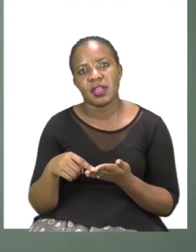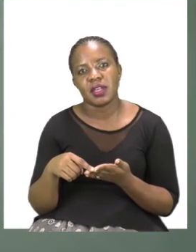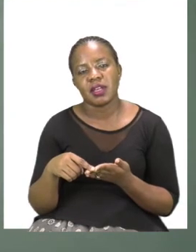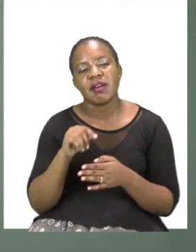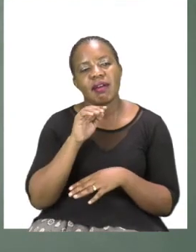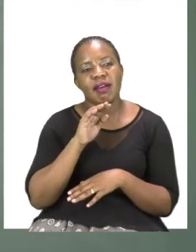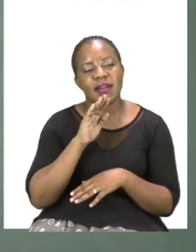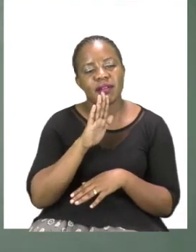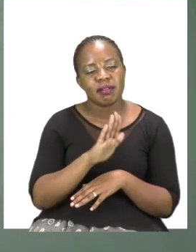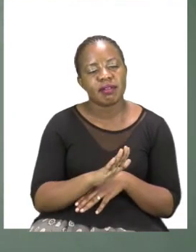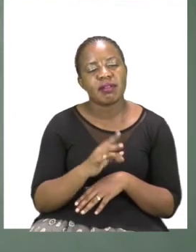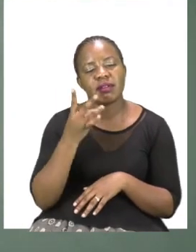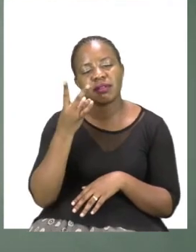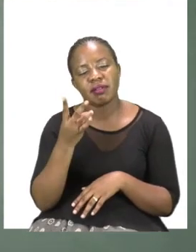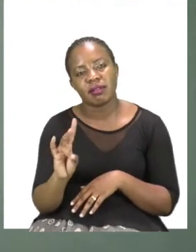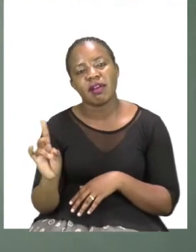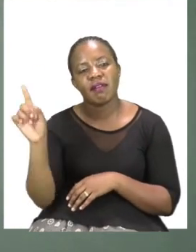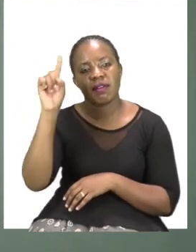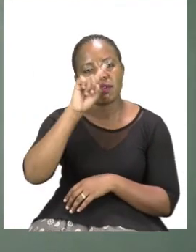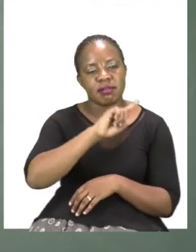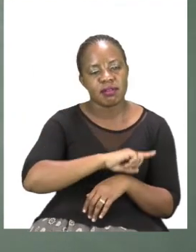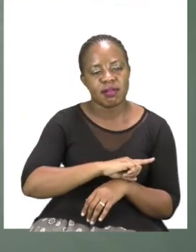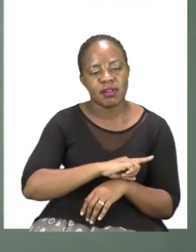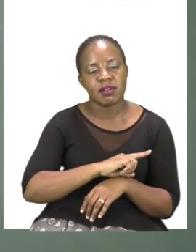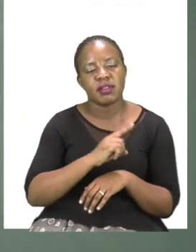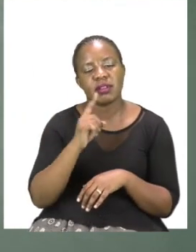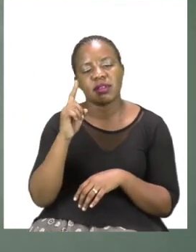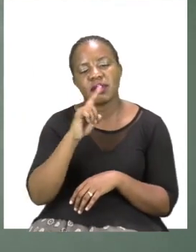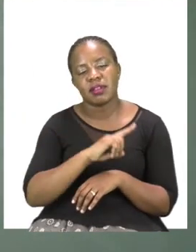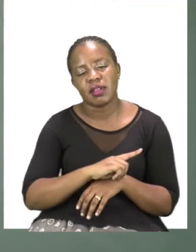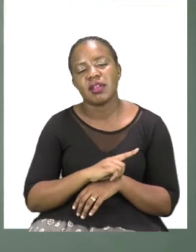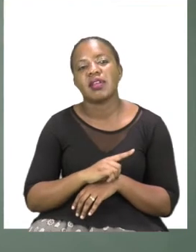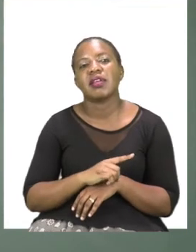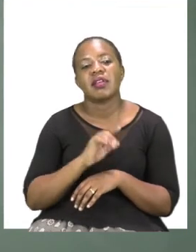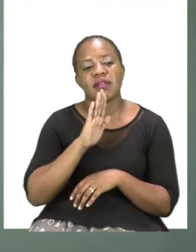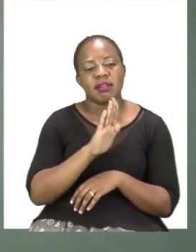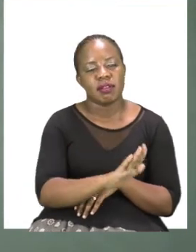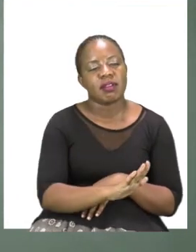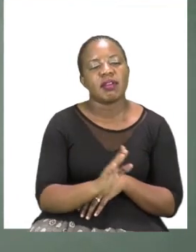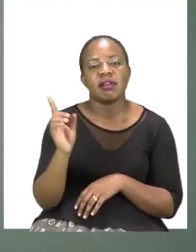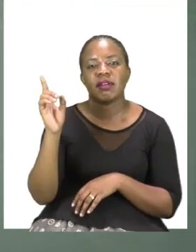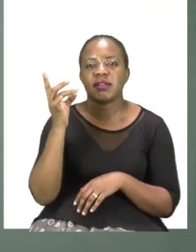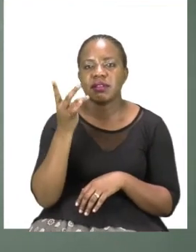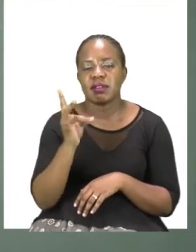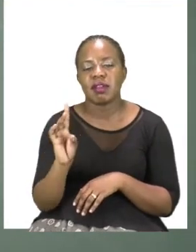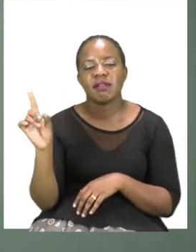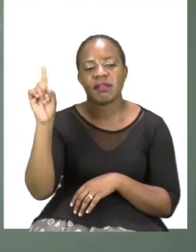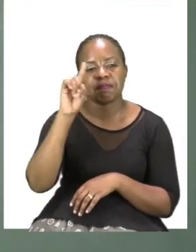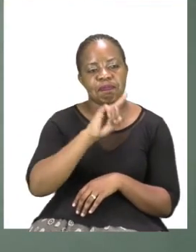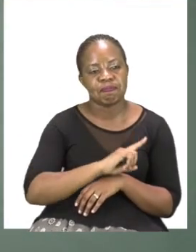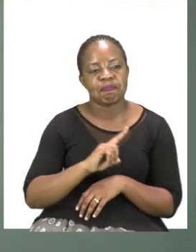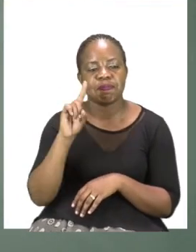There are 7 days, there are 7 days, There are 7 days in